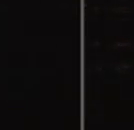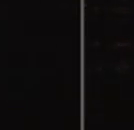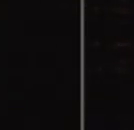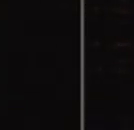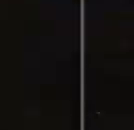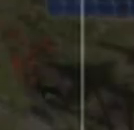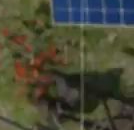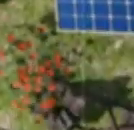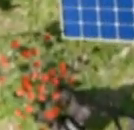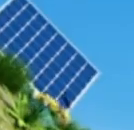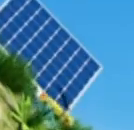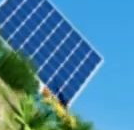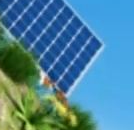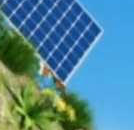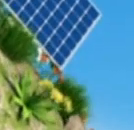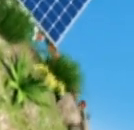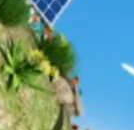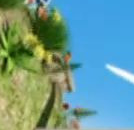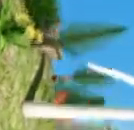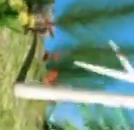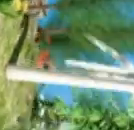food.